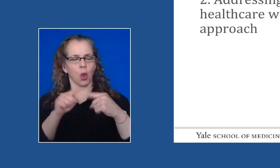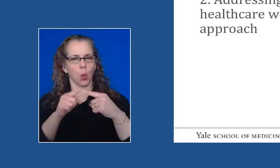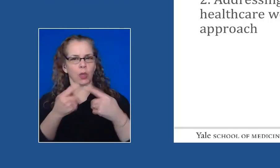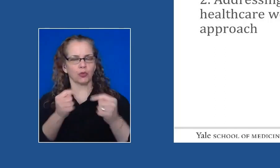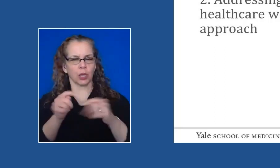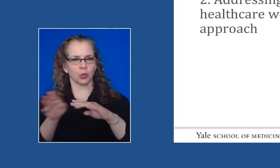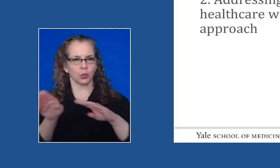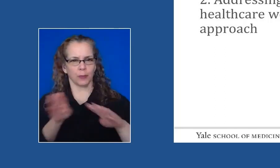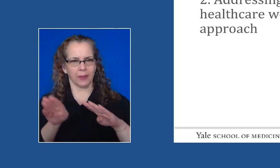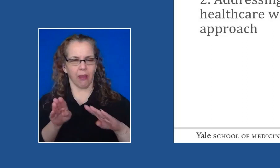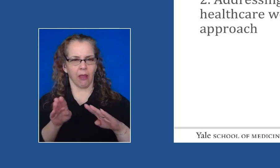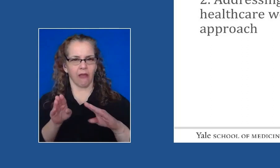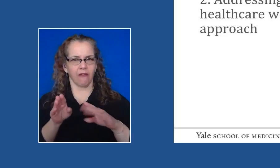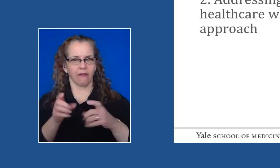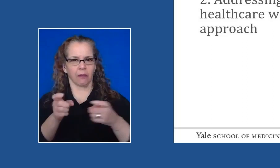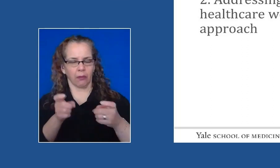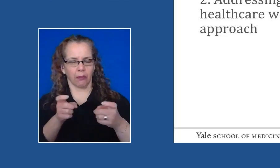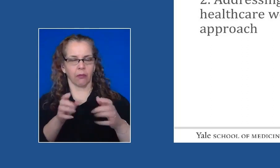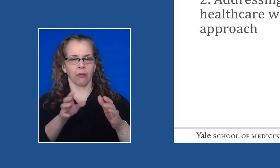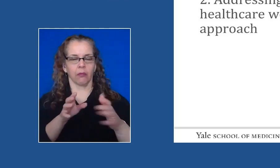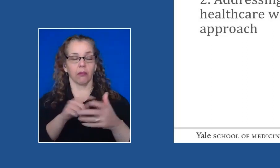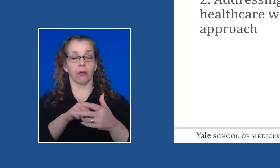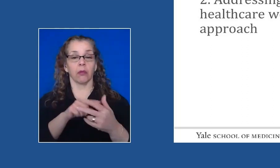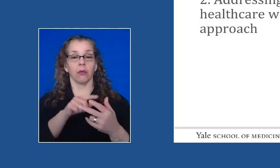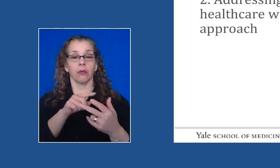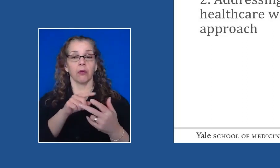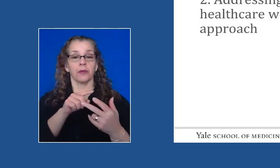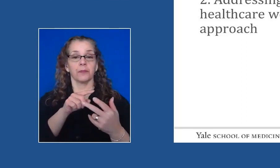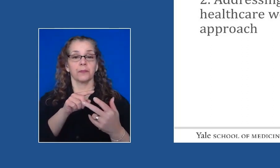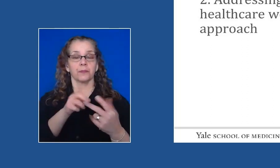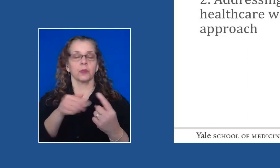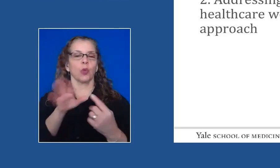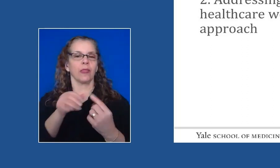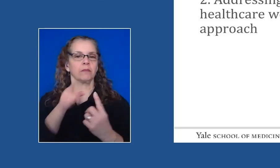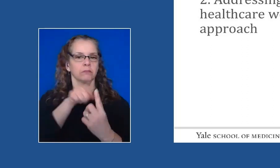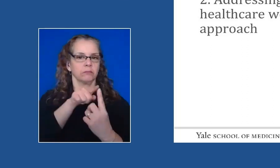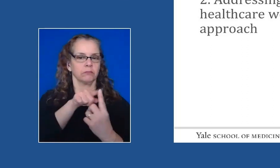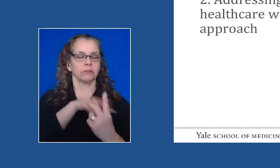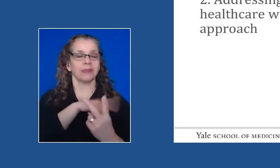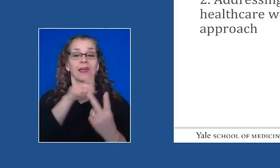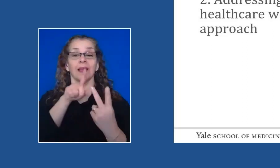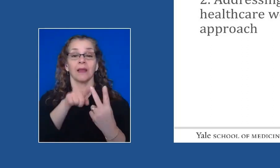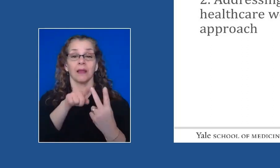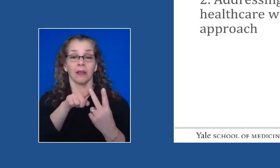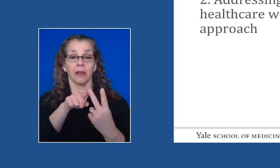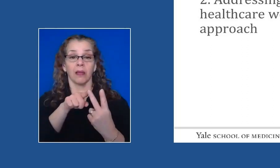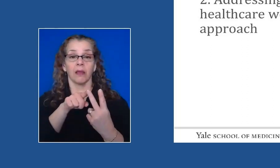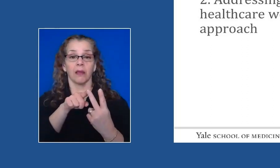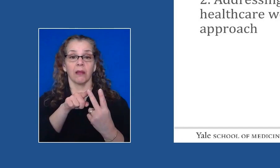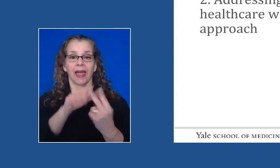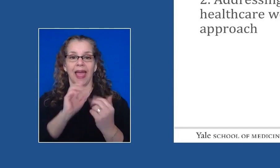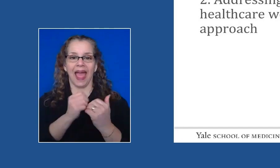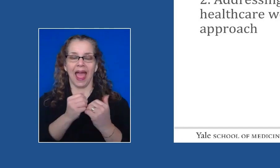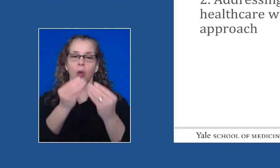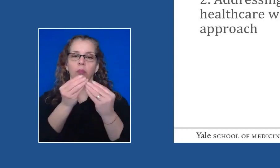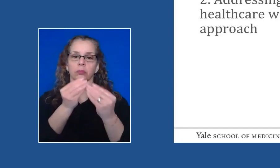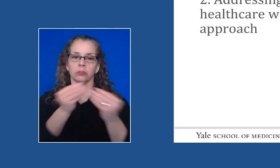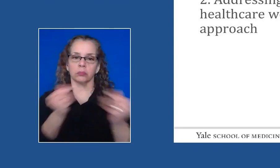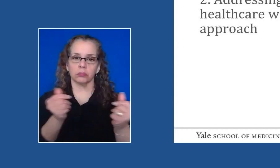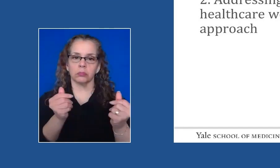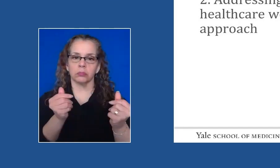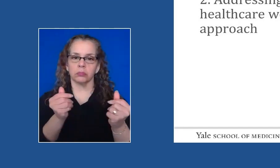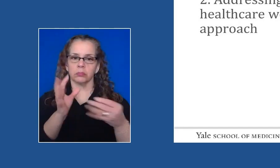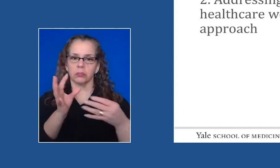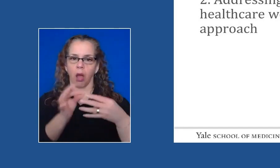second piece is thinking about what interventions and solutions can actually help mitigate that, treat them in the patient-centered way,